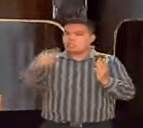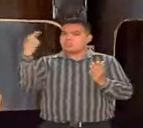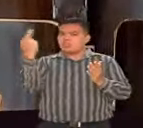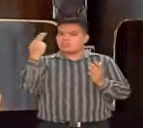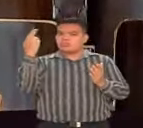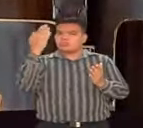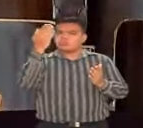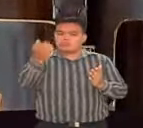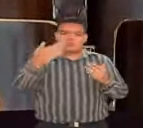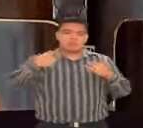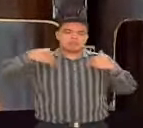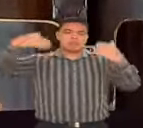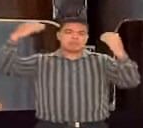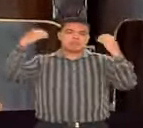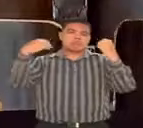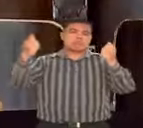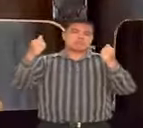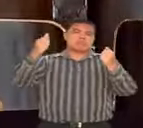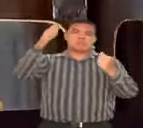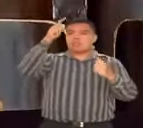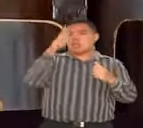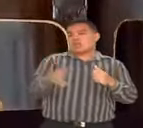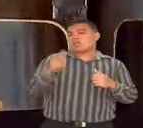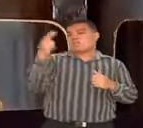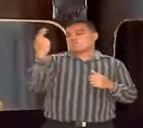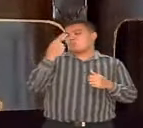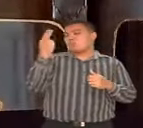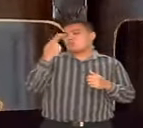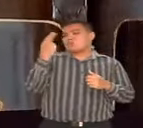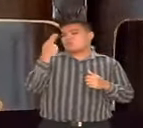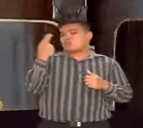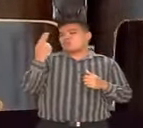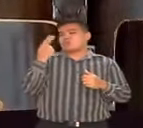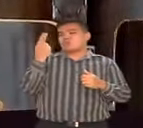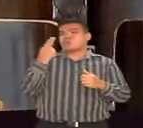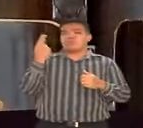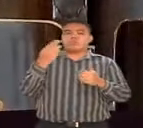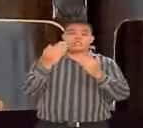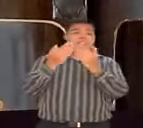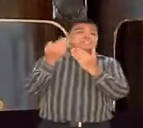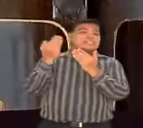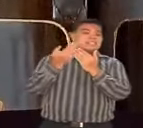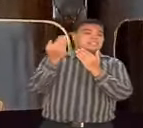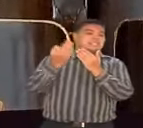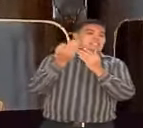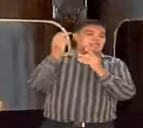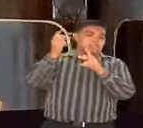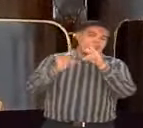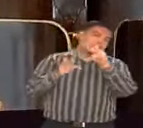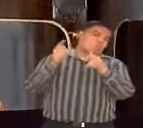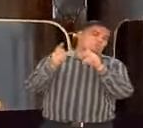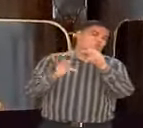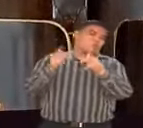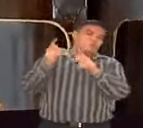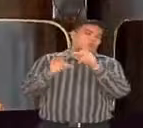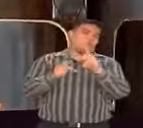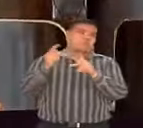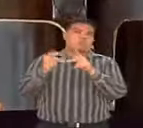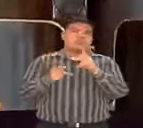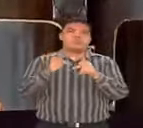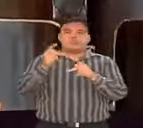mightily. He uses, number one, what kind of a person? Yes,